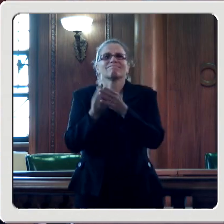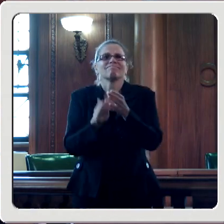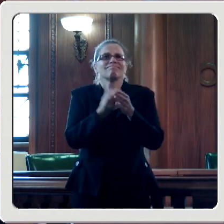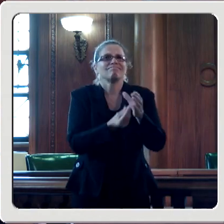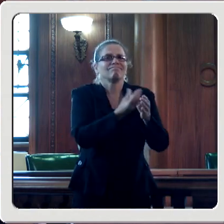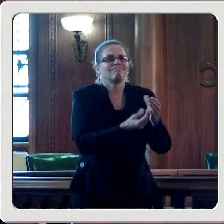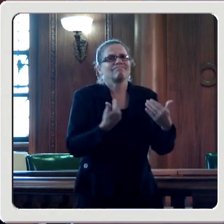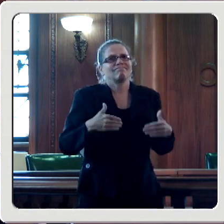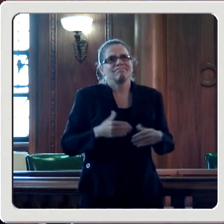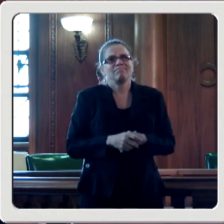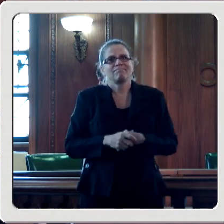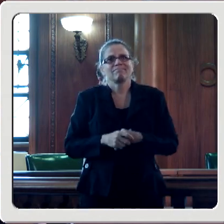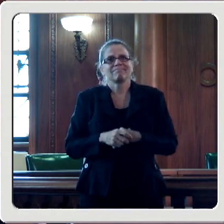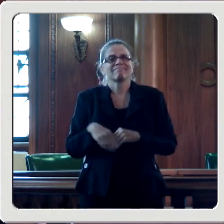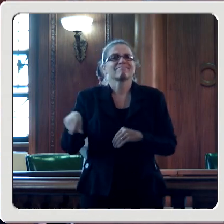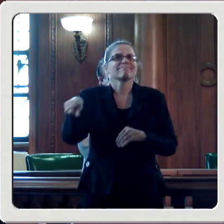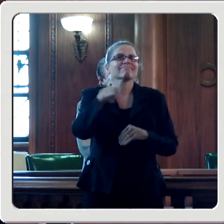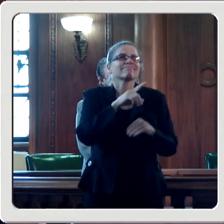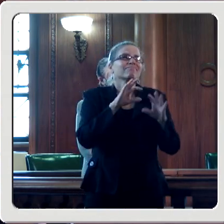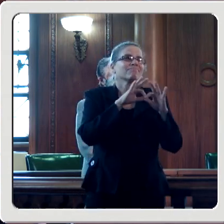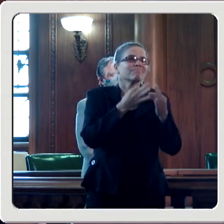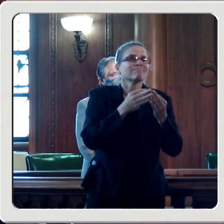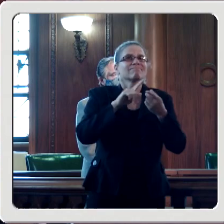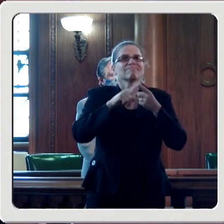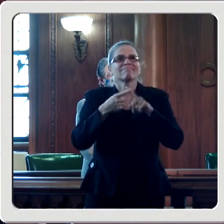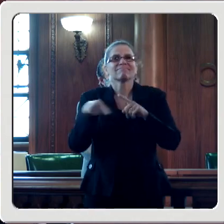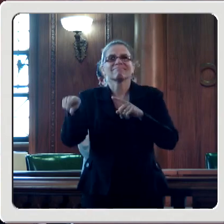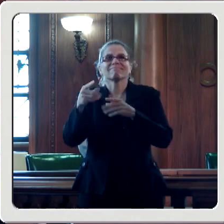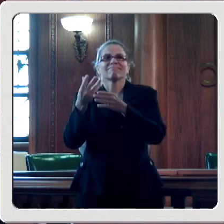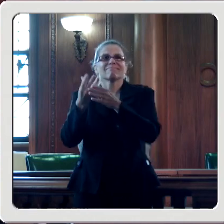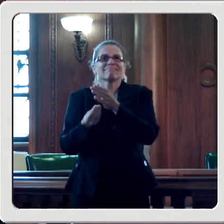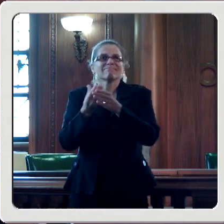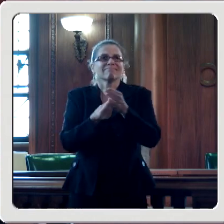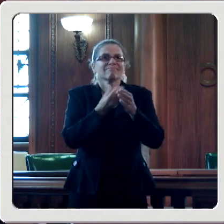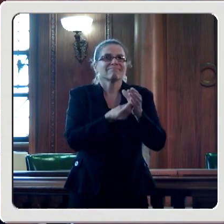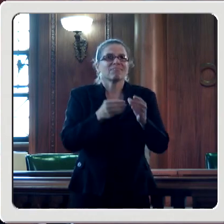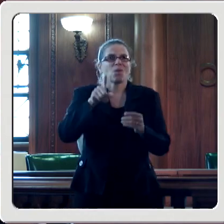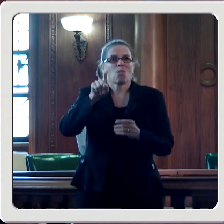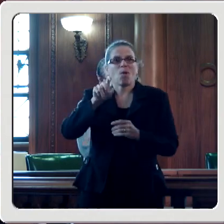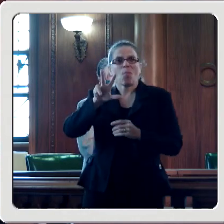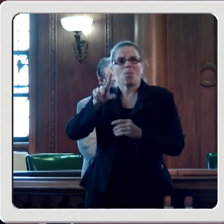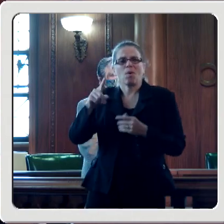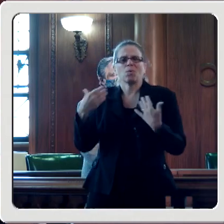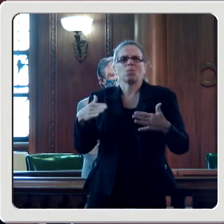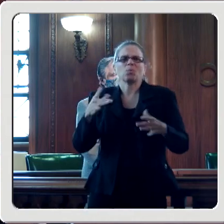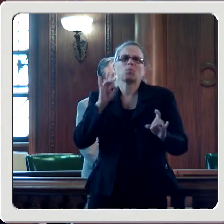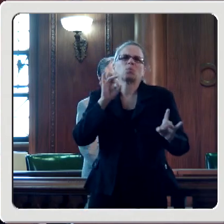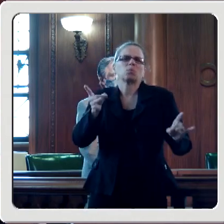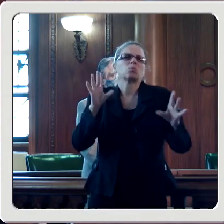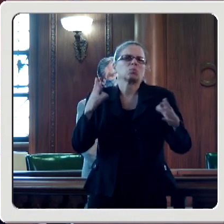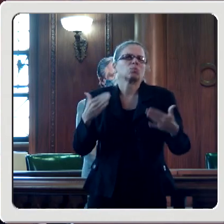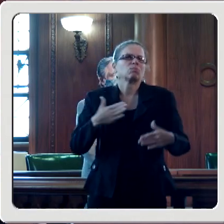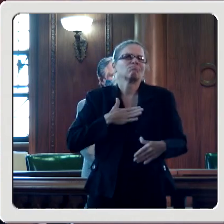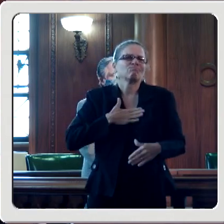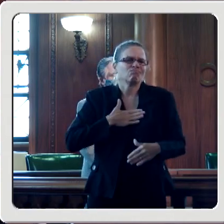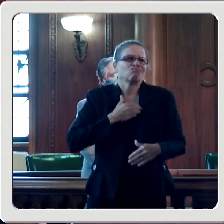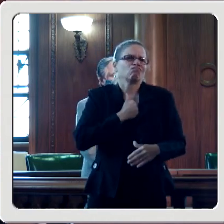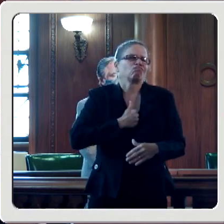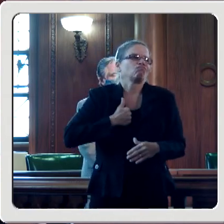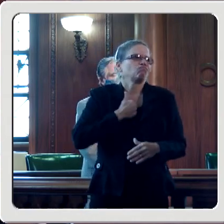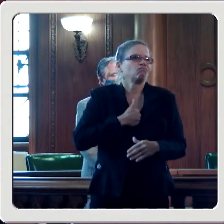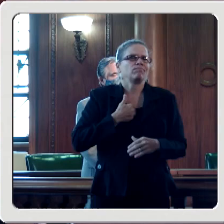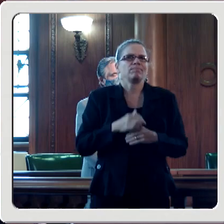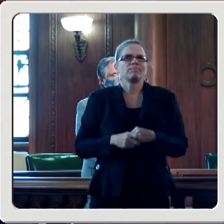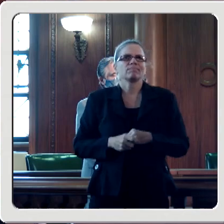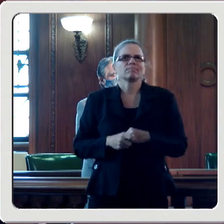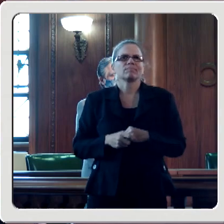131 individuals who died from this terrible virus, and we want to make sure